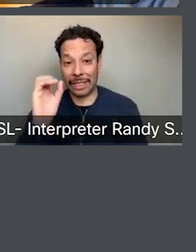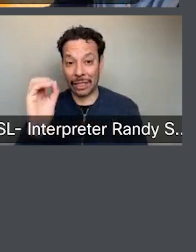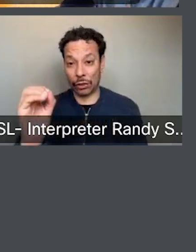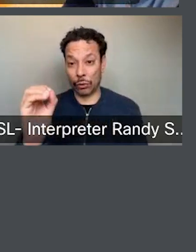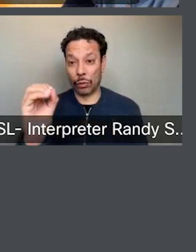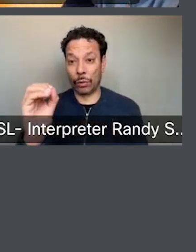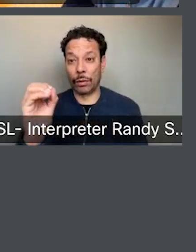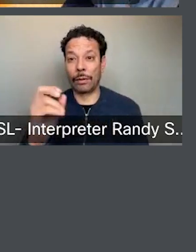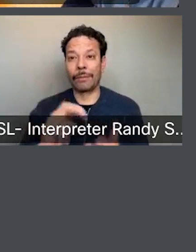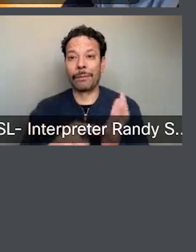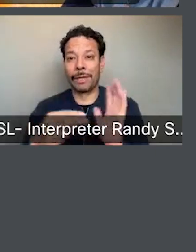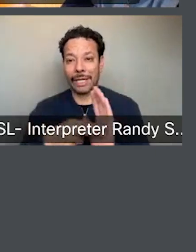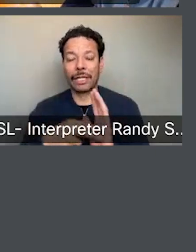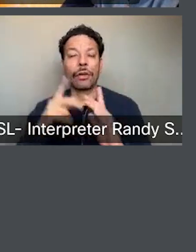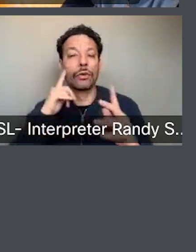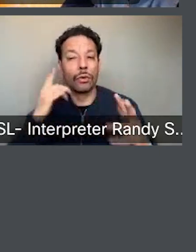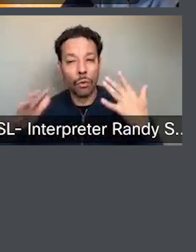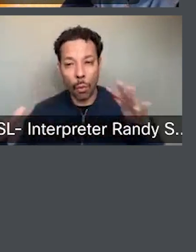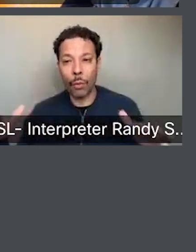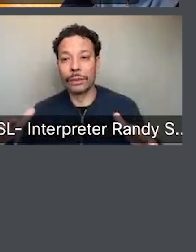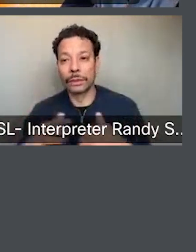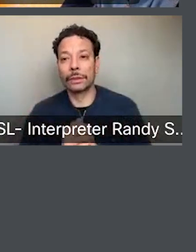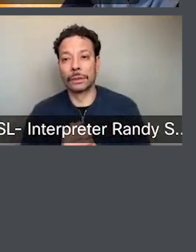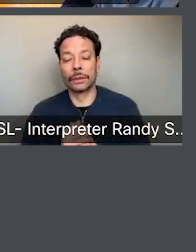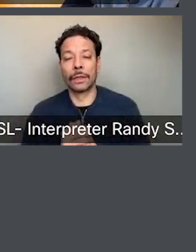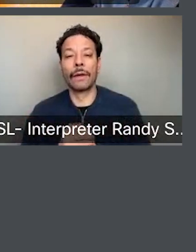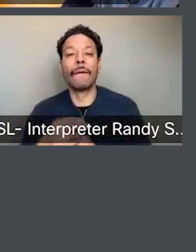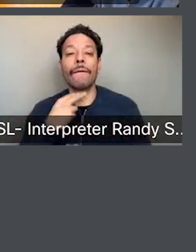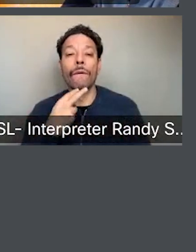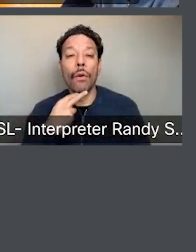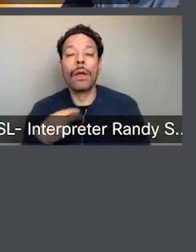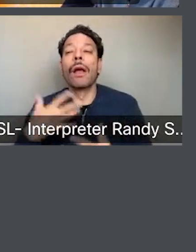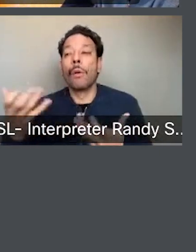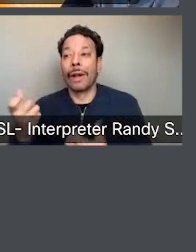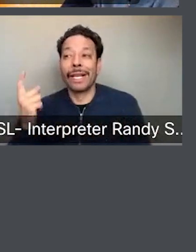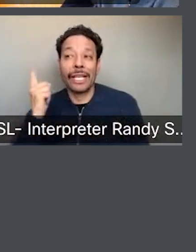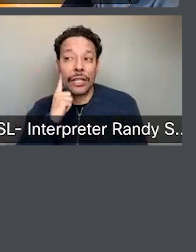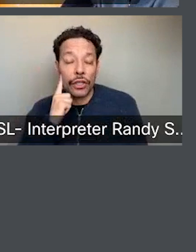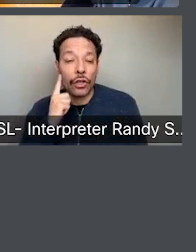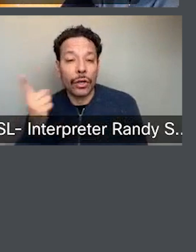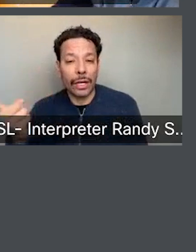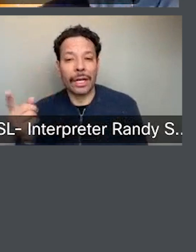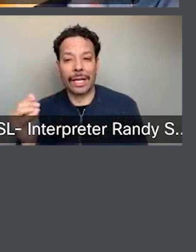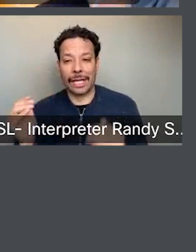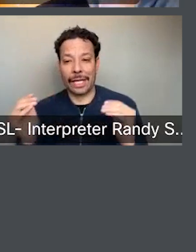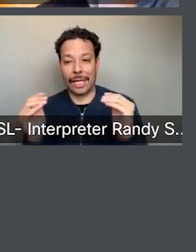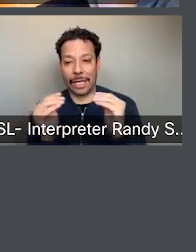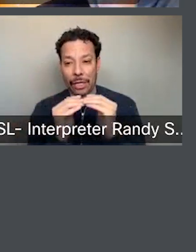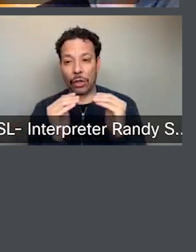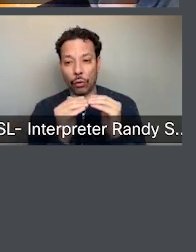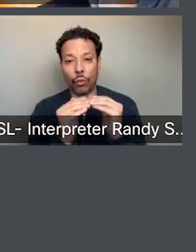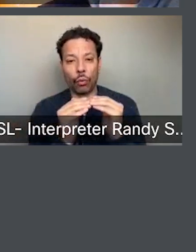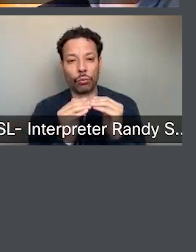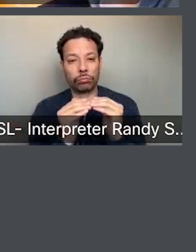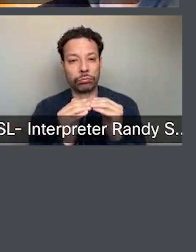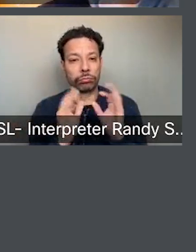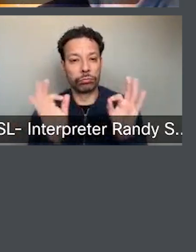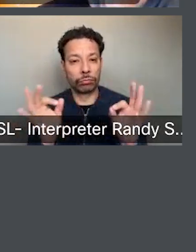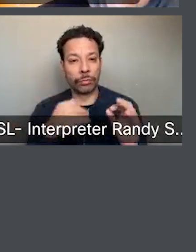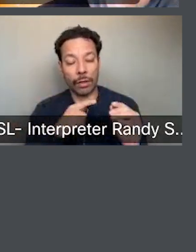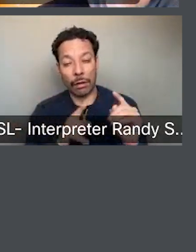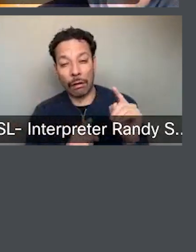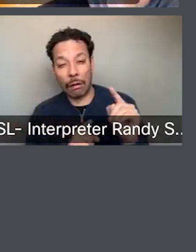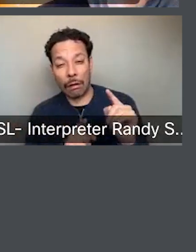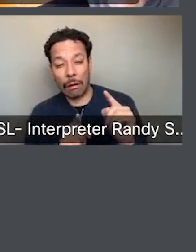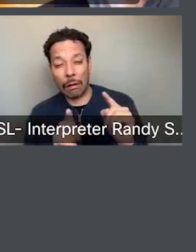means that the noise and the voice that we want to hear are at an equal level. And then we take it all the way up to